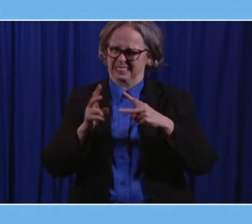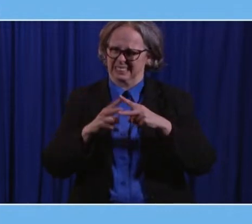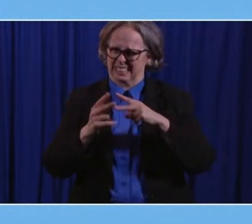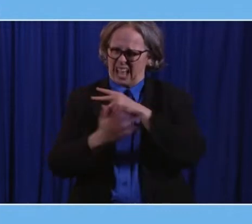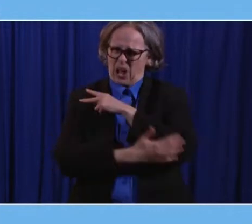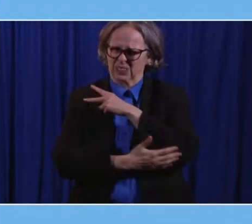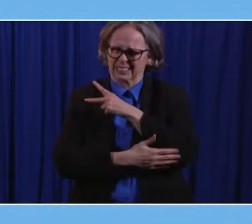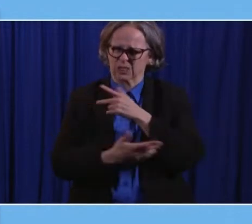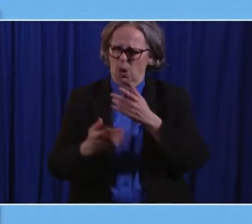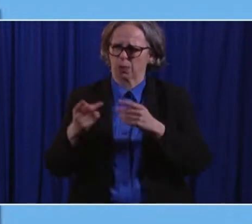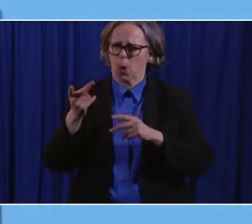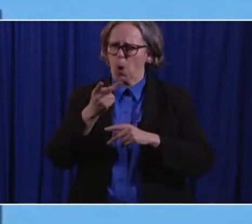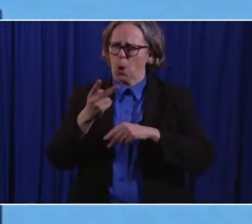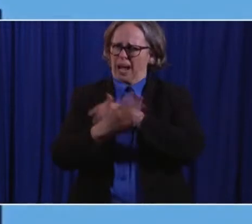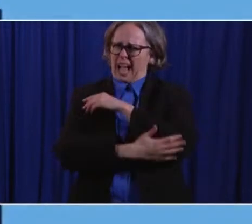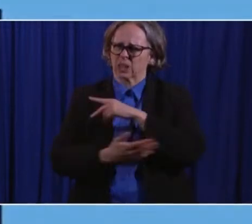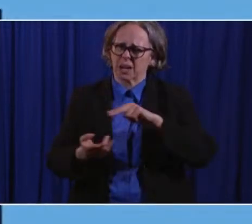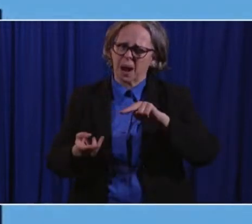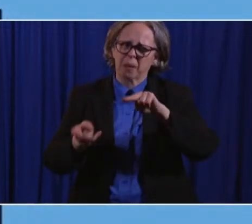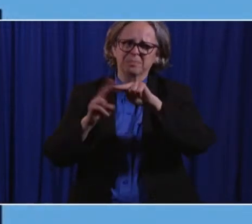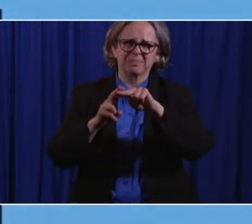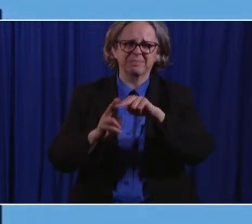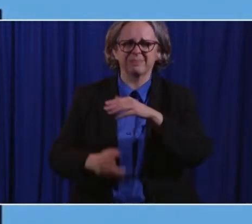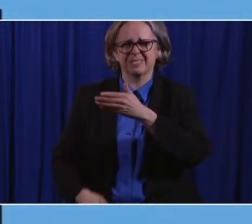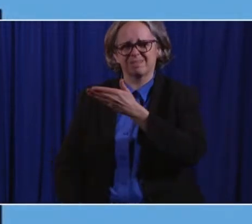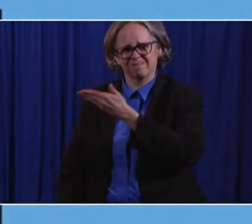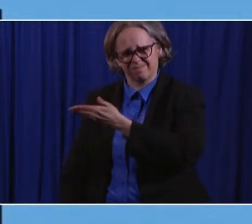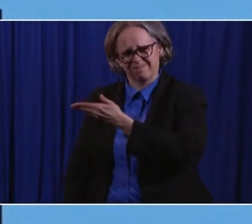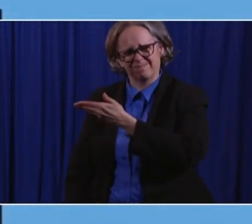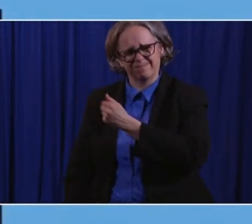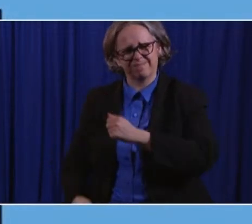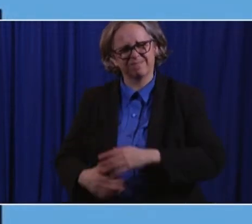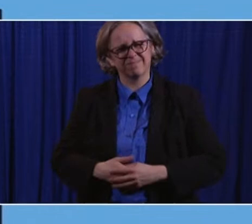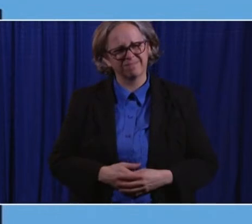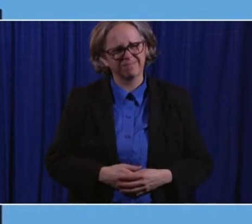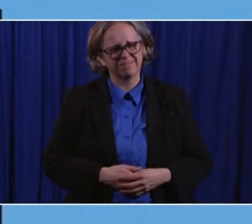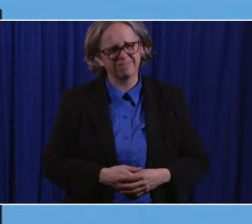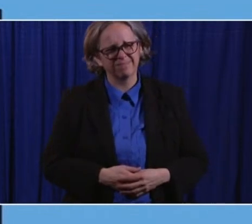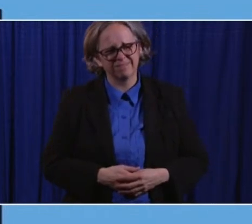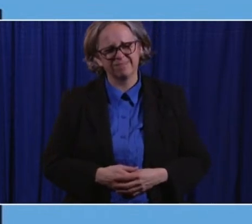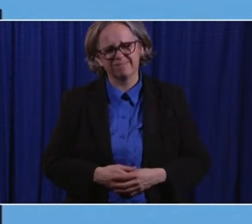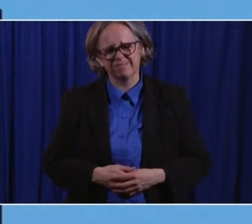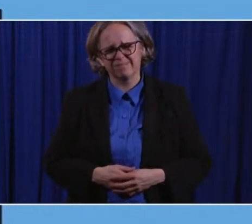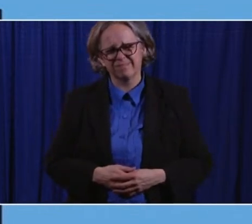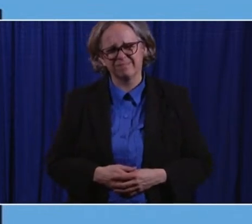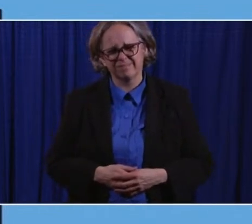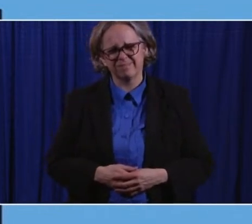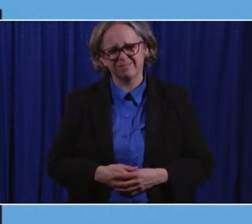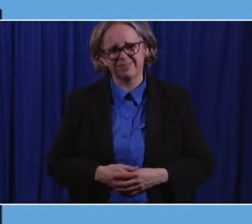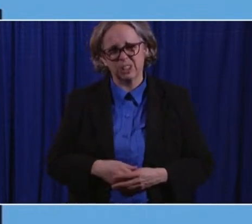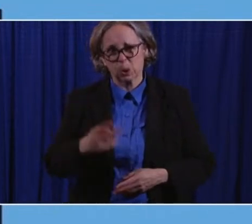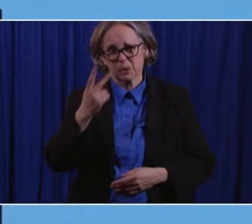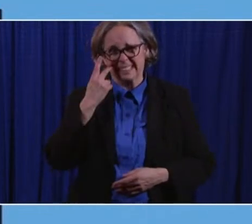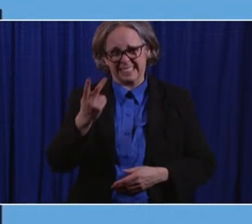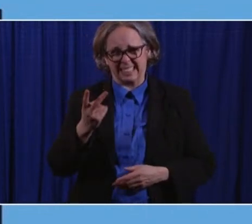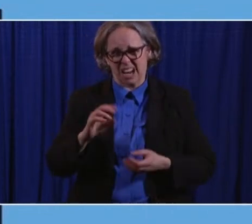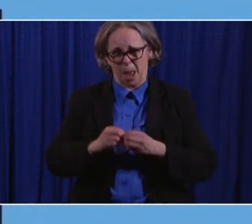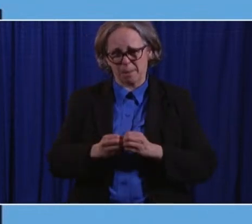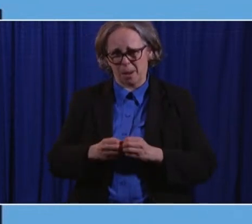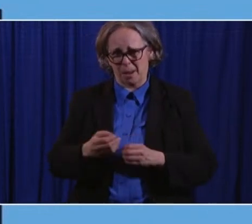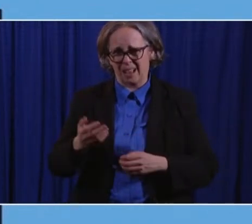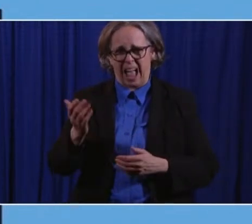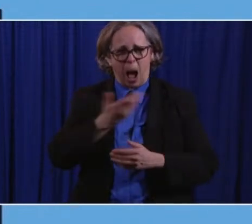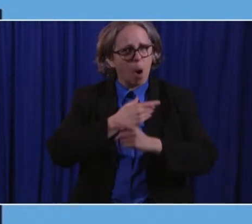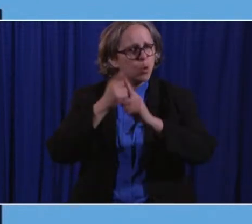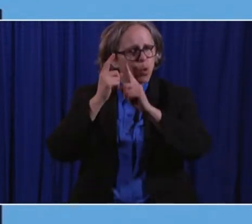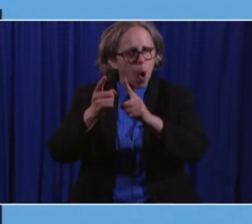there. Eric, we'll go to the next one. So this is our number that we statewide